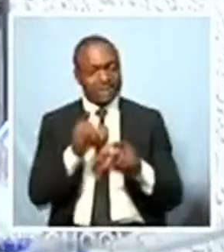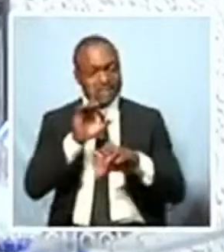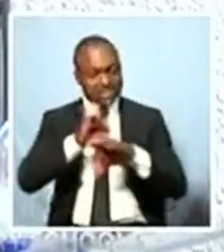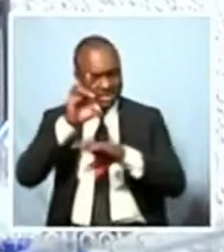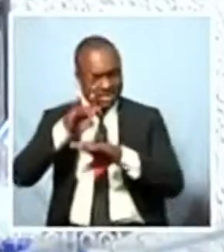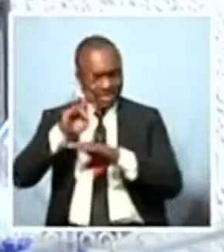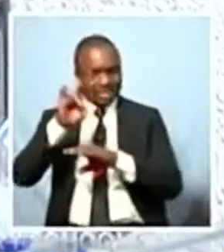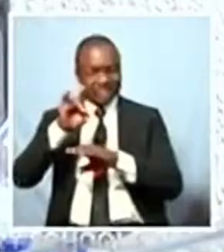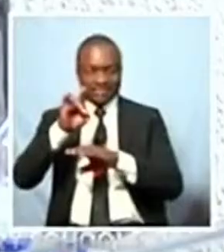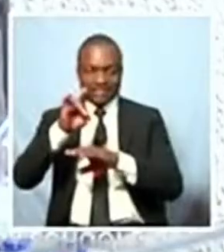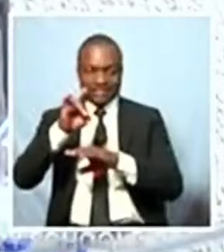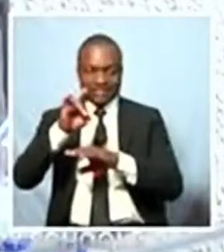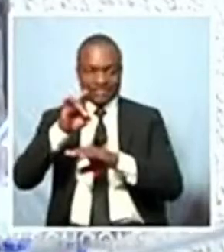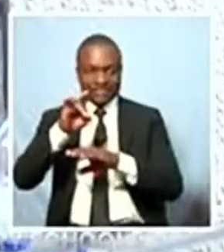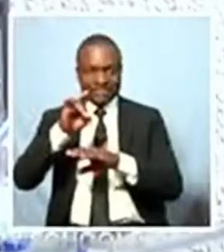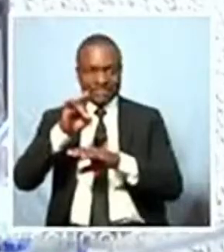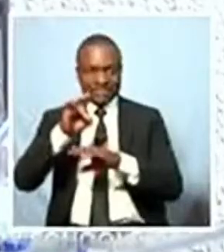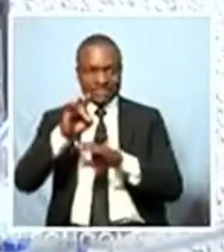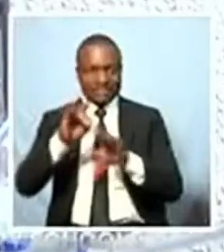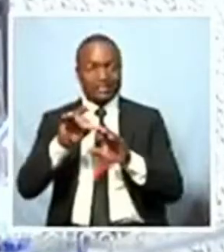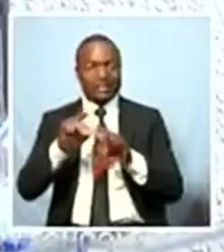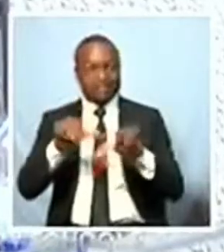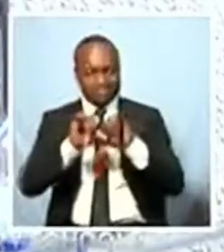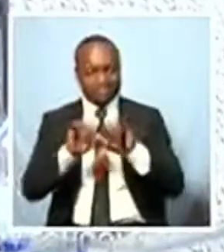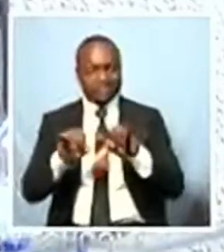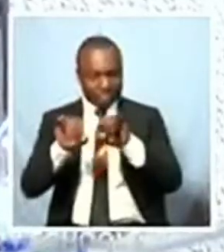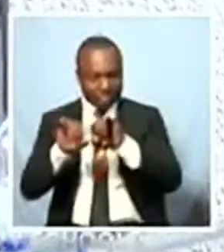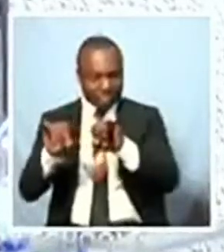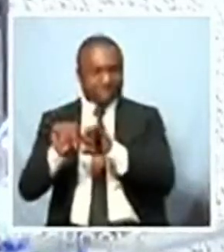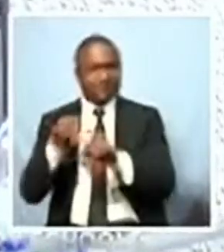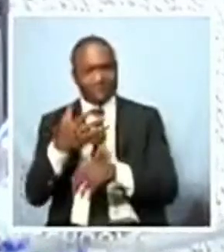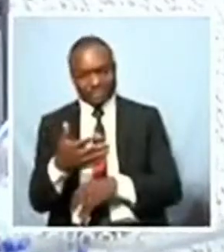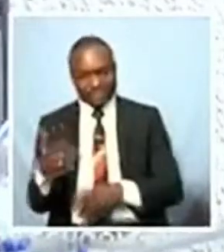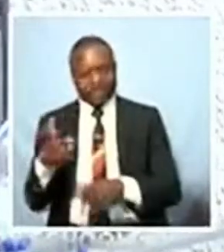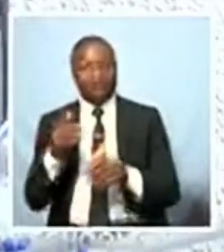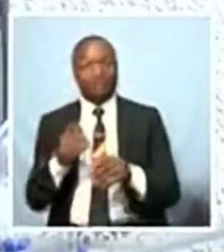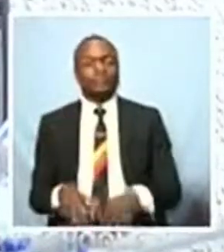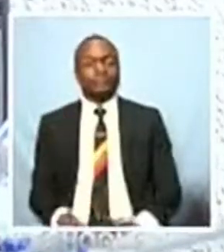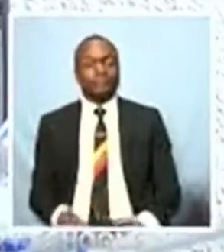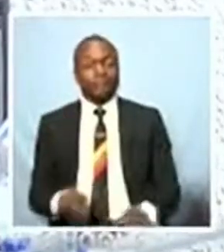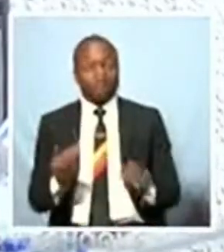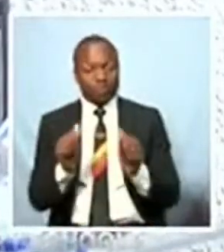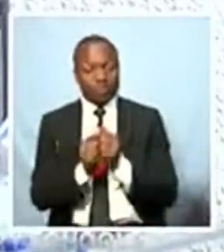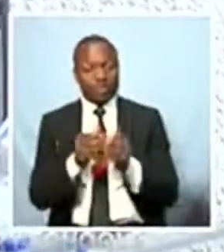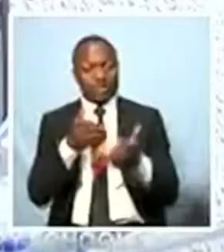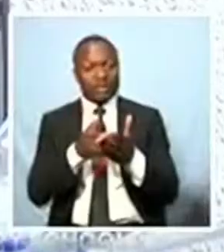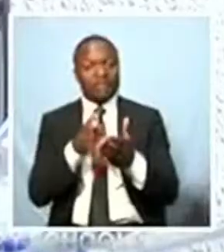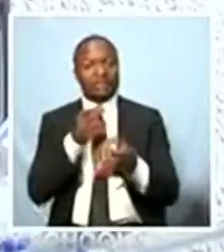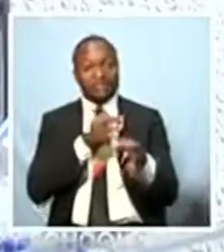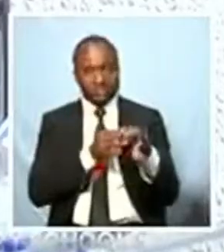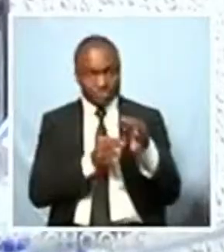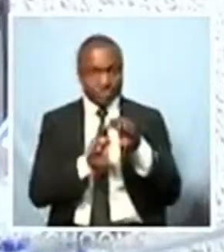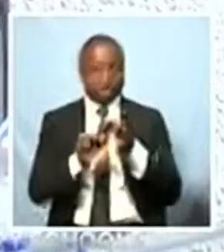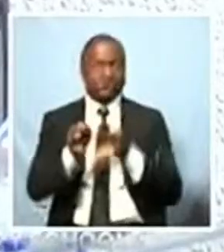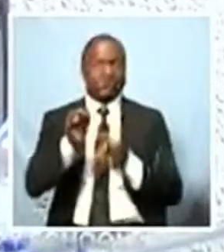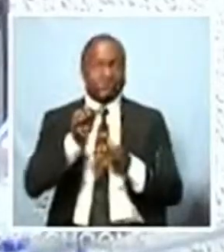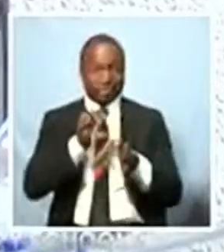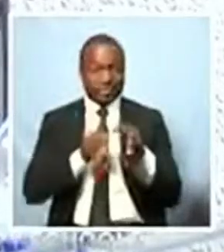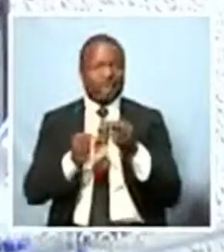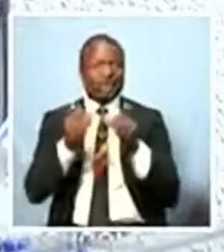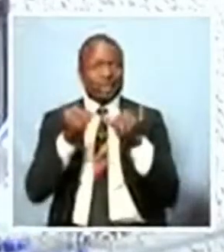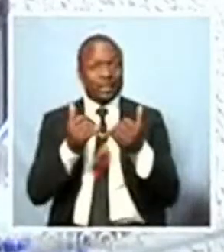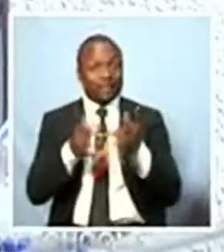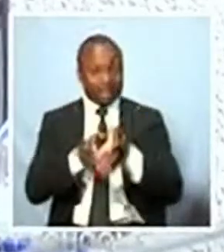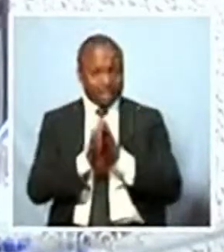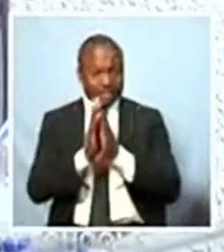then the actual detail is in the actual write-up. Yes. So with that clarification, I'll now